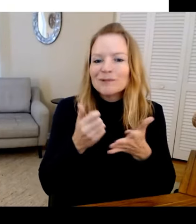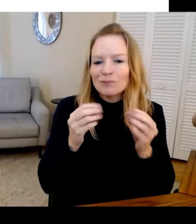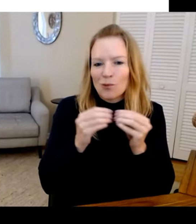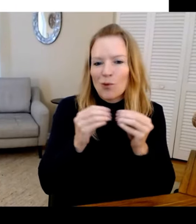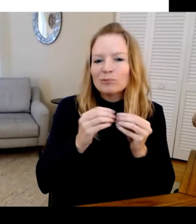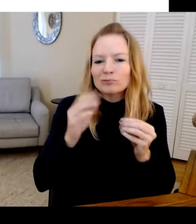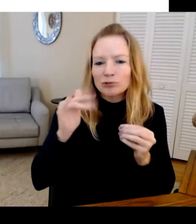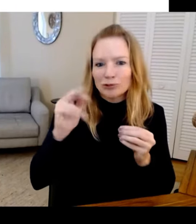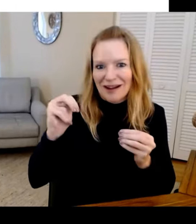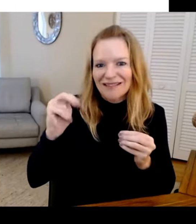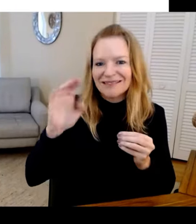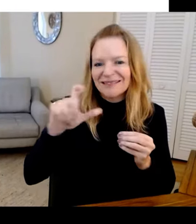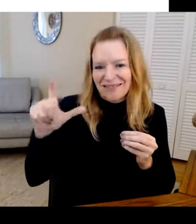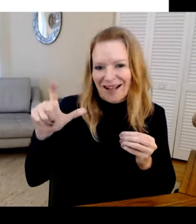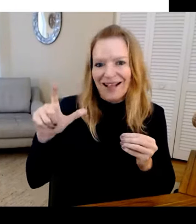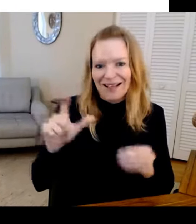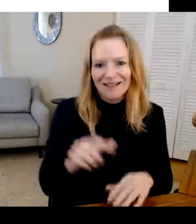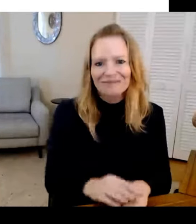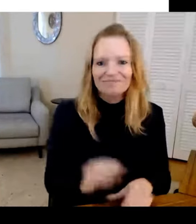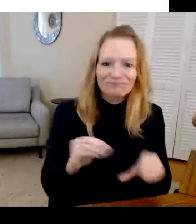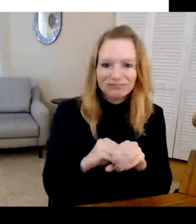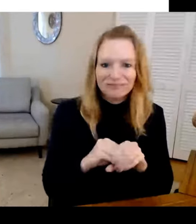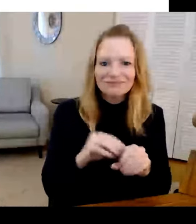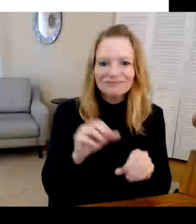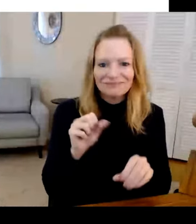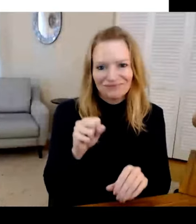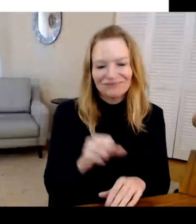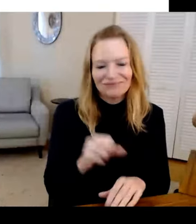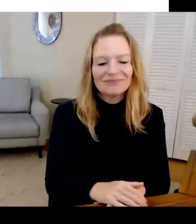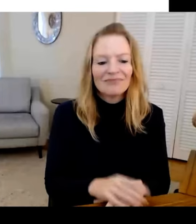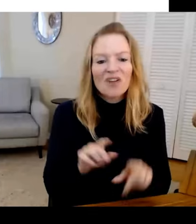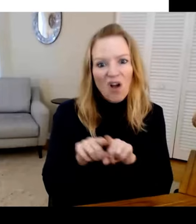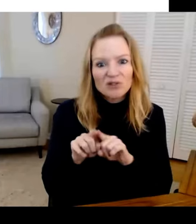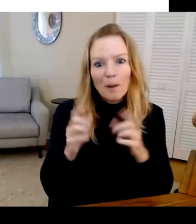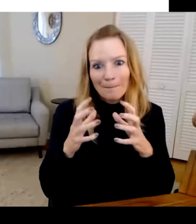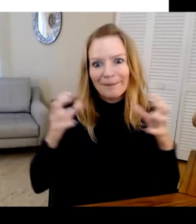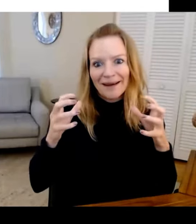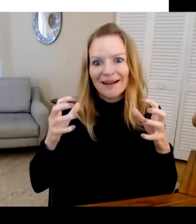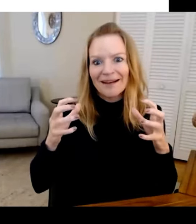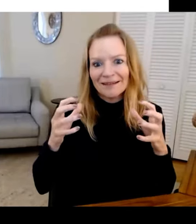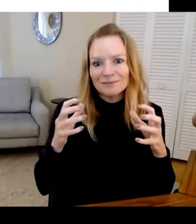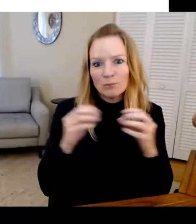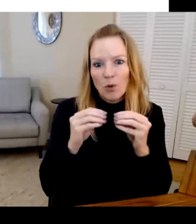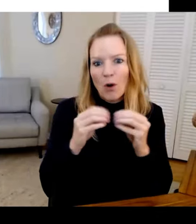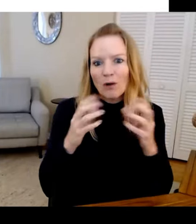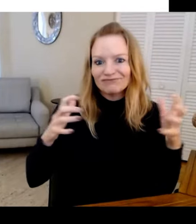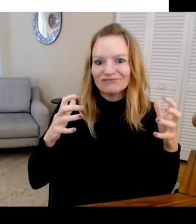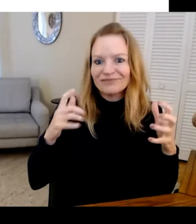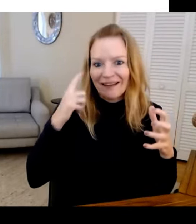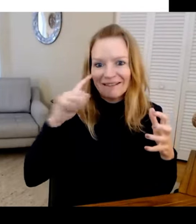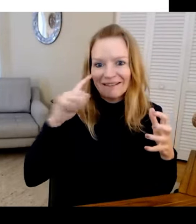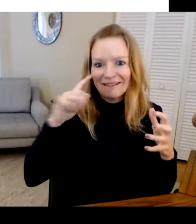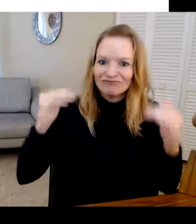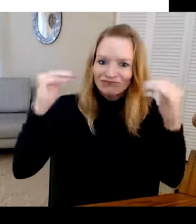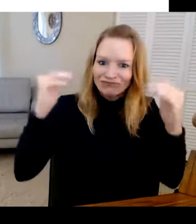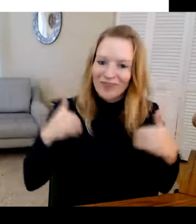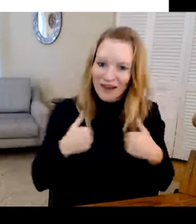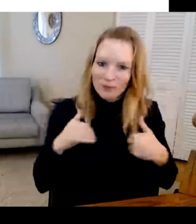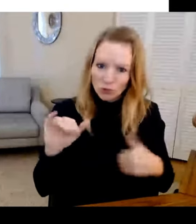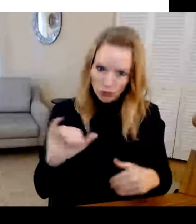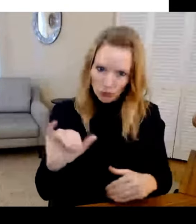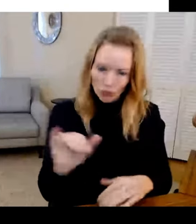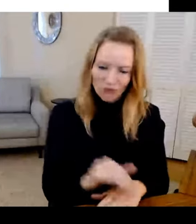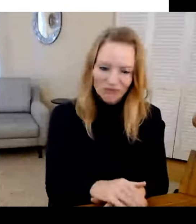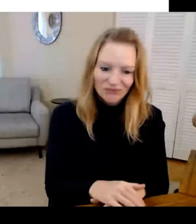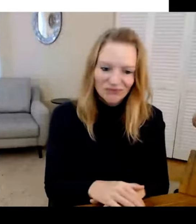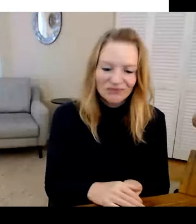Those wrinkles help more with the brain cells that are inside, yes. And also bigger brains for